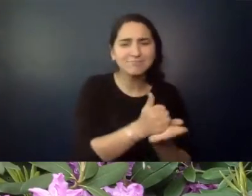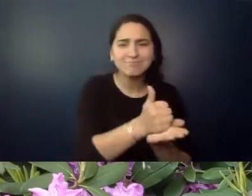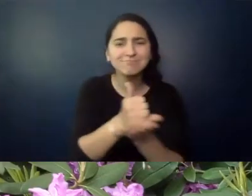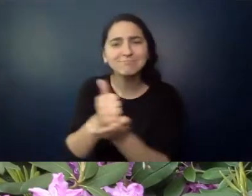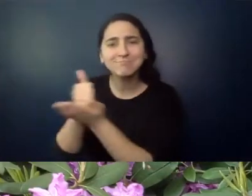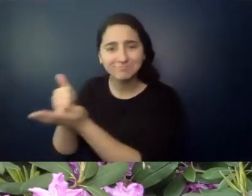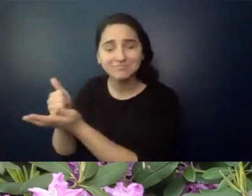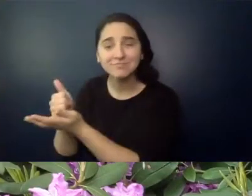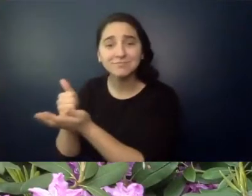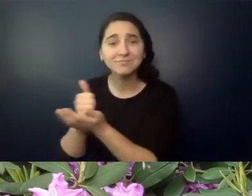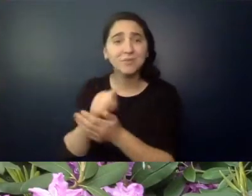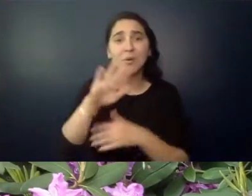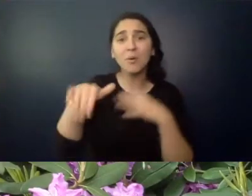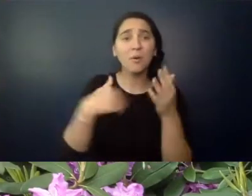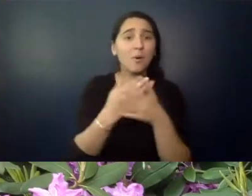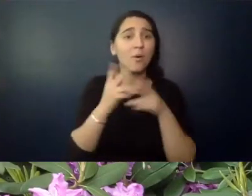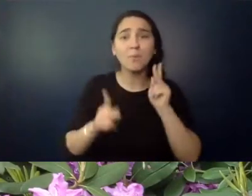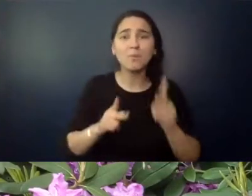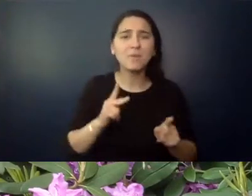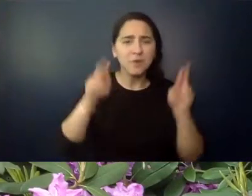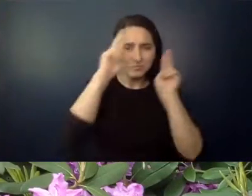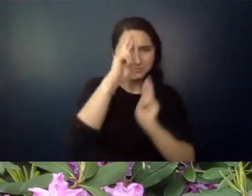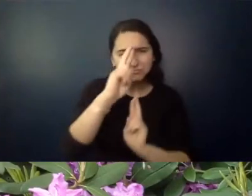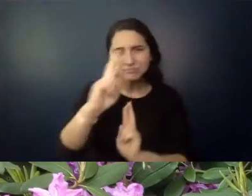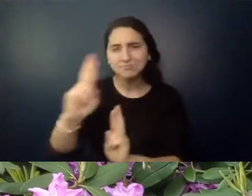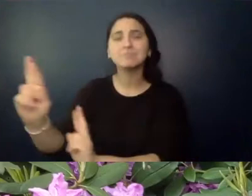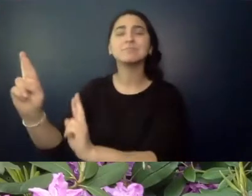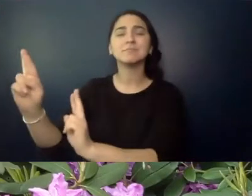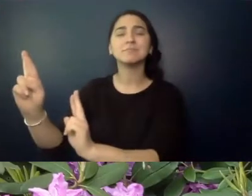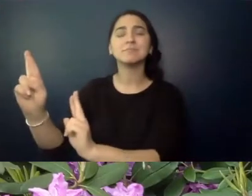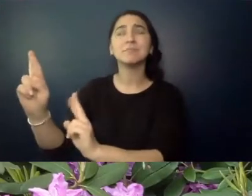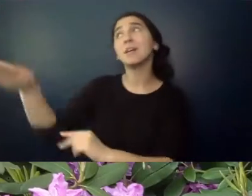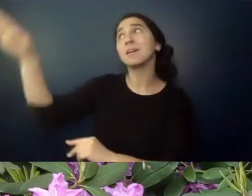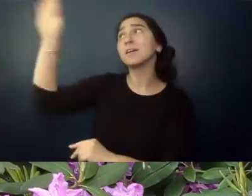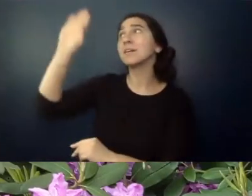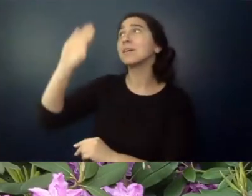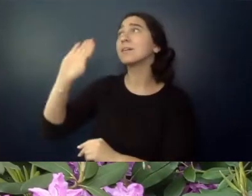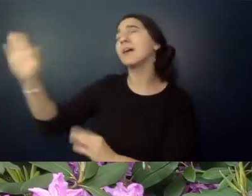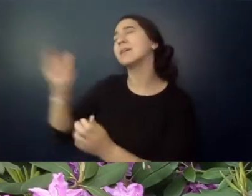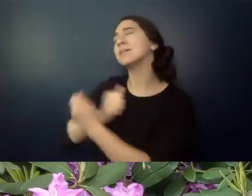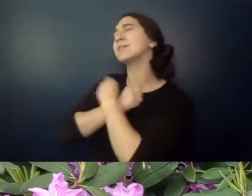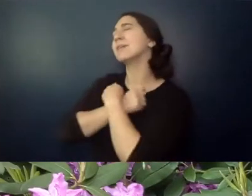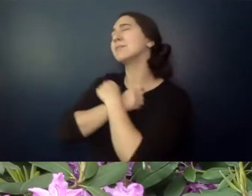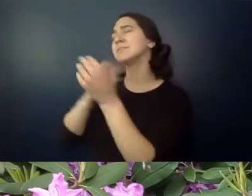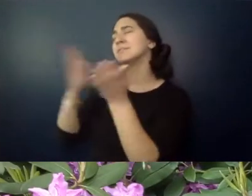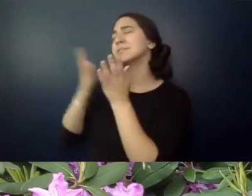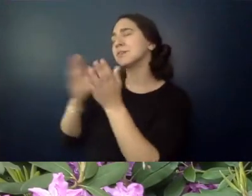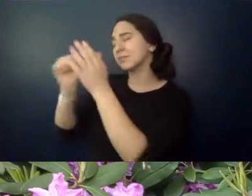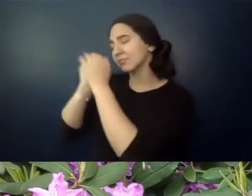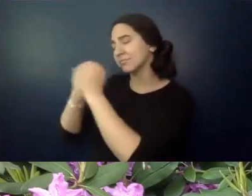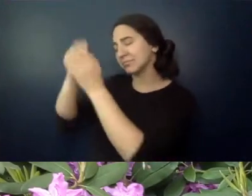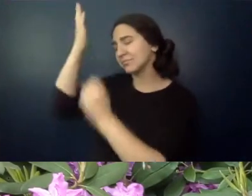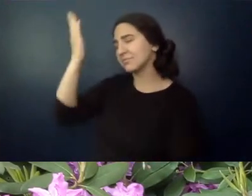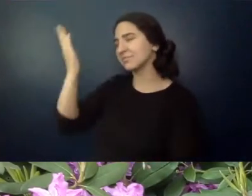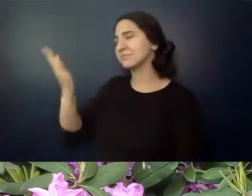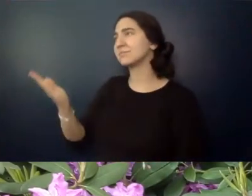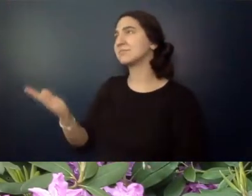Help the suffering. Honor all people. Love and serve God.